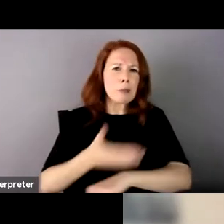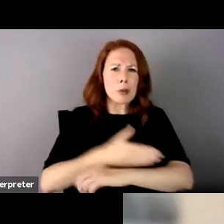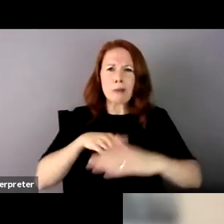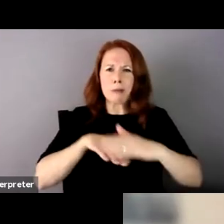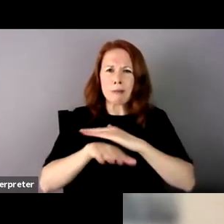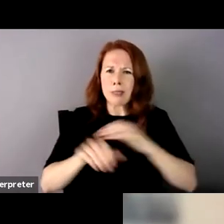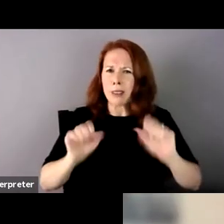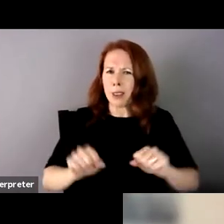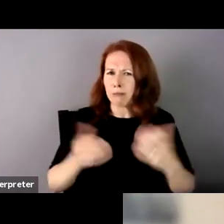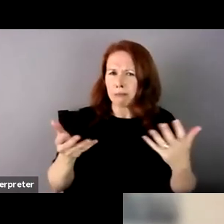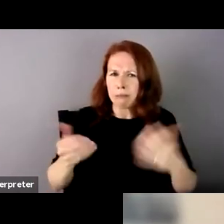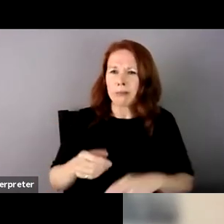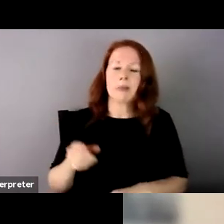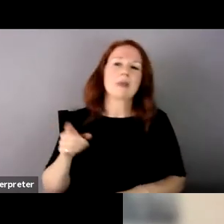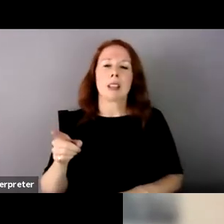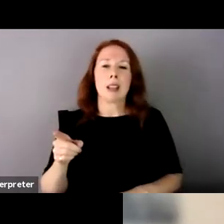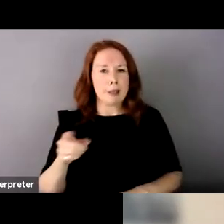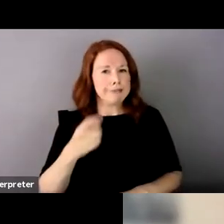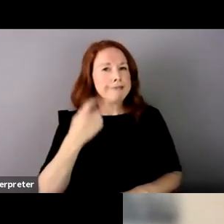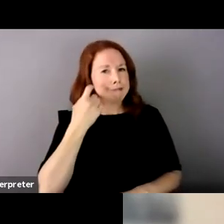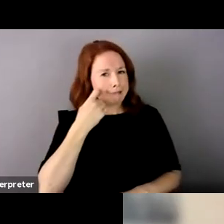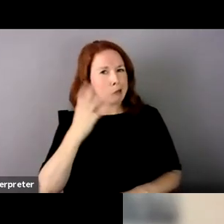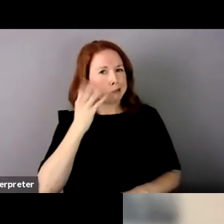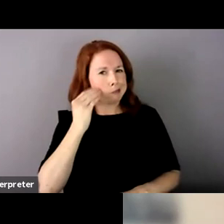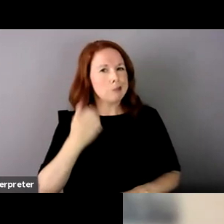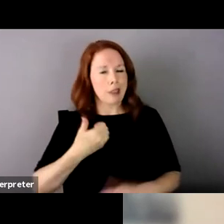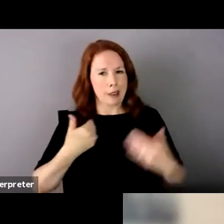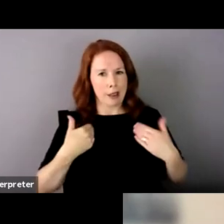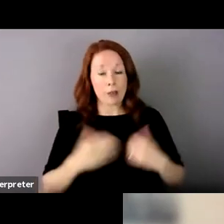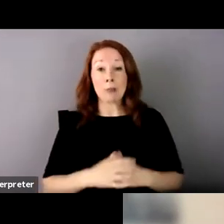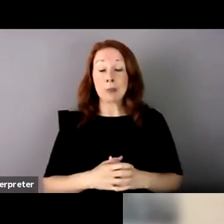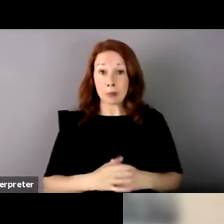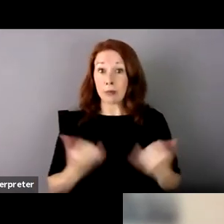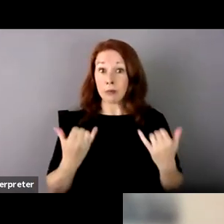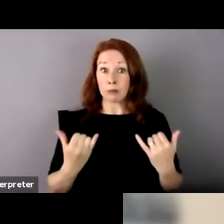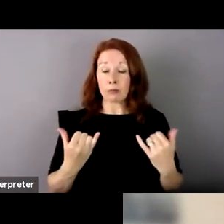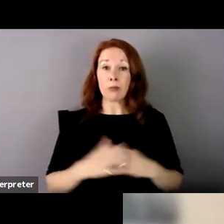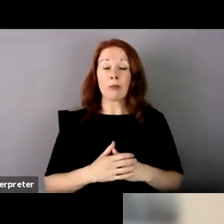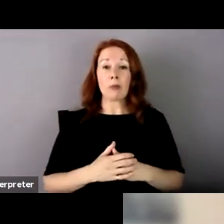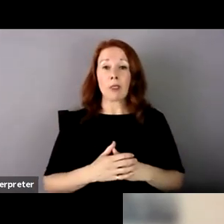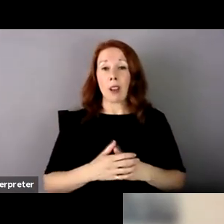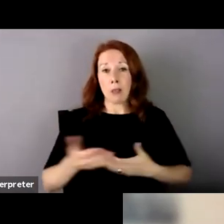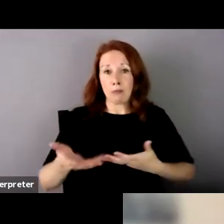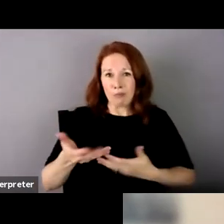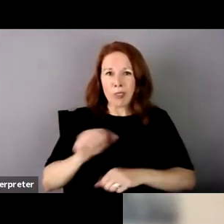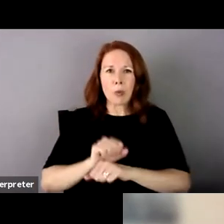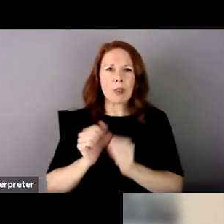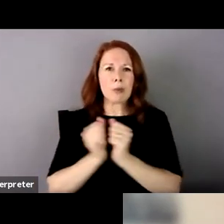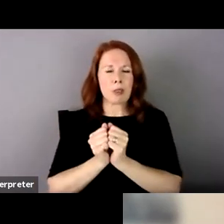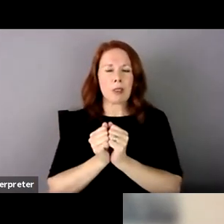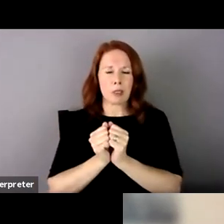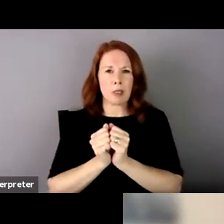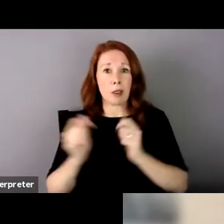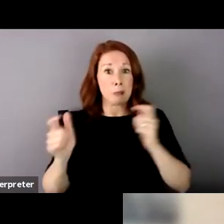I guess I immediately think of a recent experience where I am currently consulting and working with a very